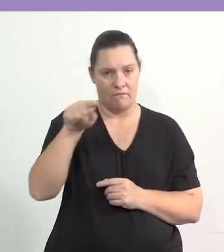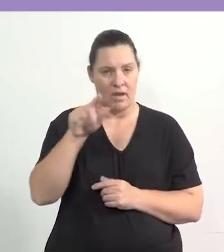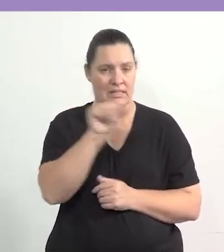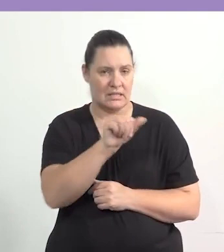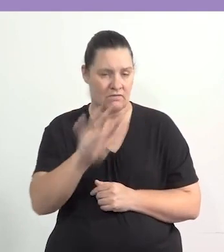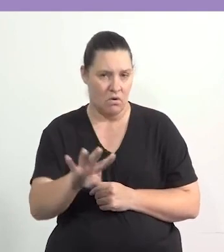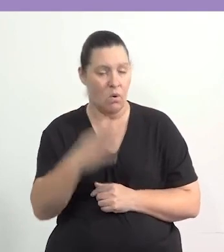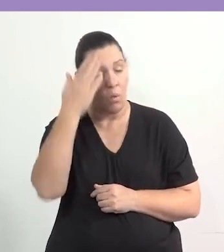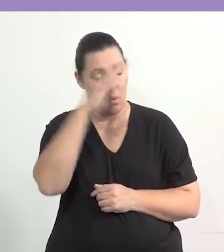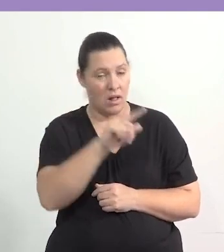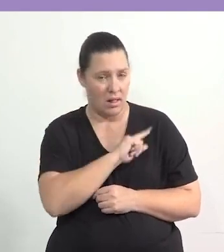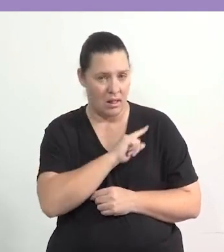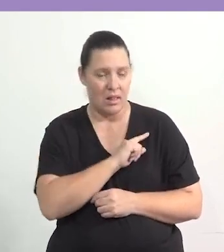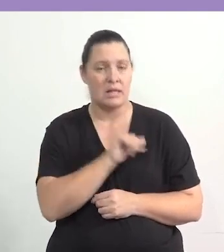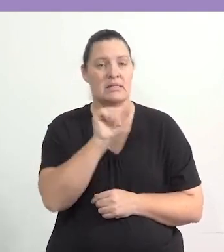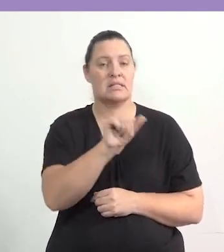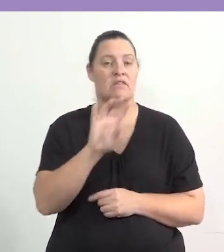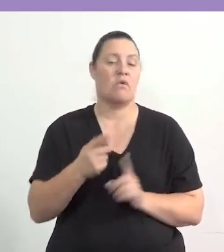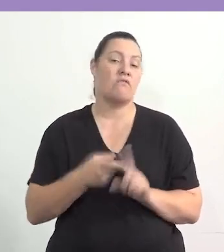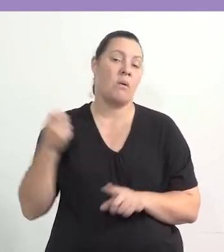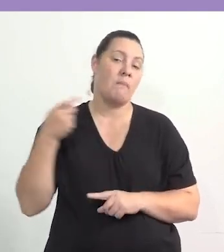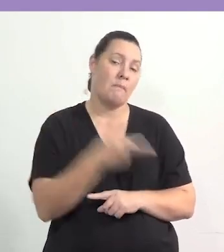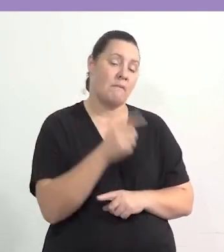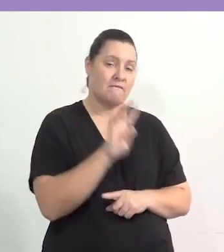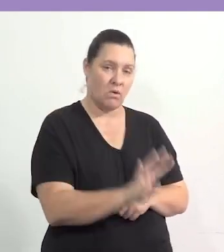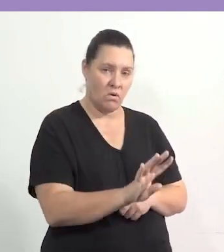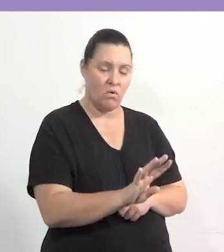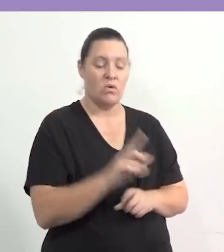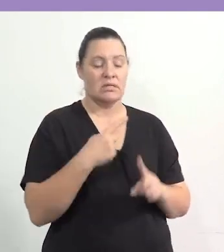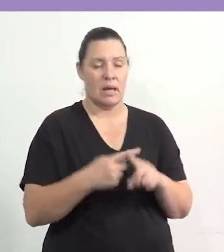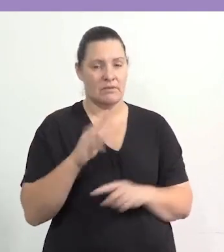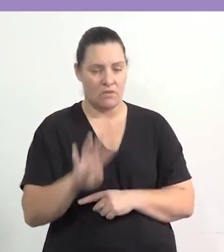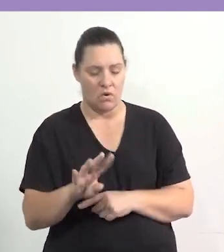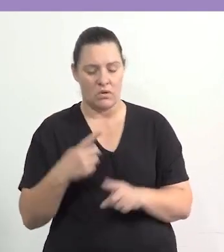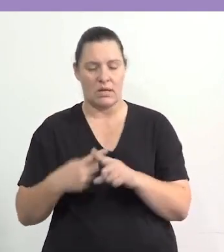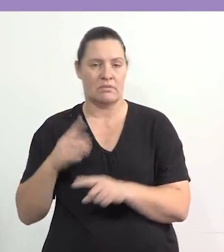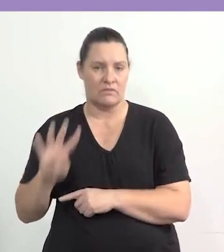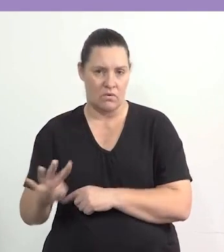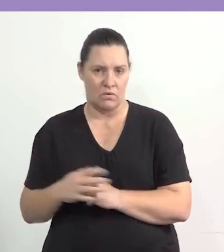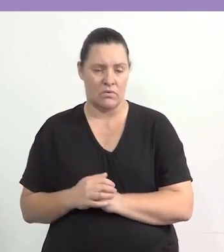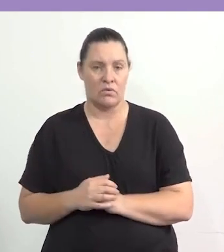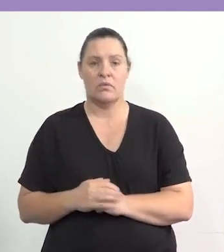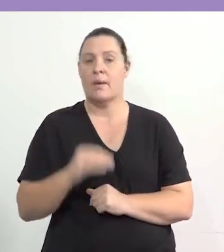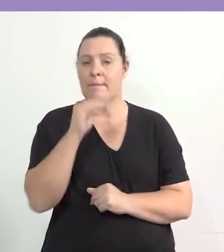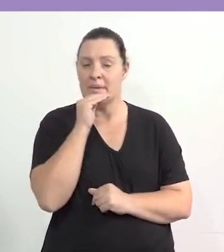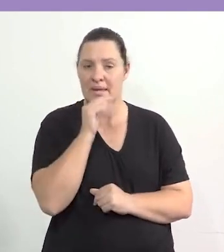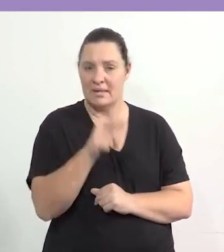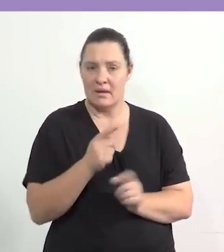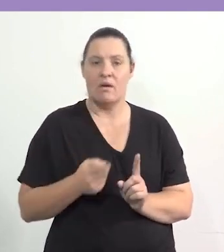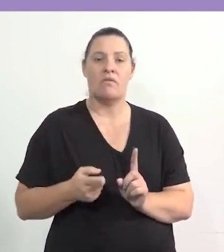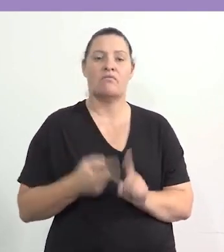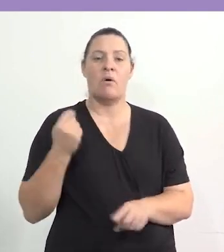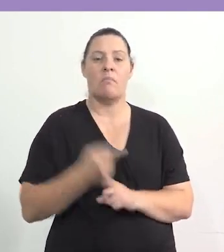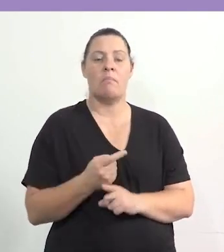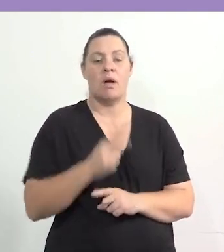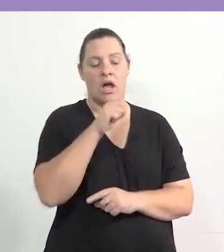64? So because we know that the 64 comes from 4 times 4 times 4, that means